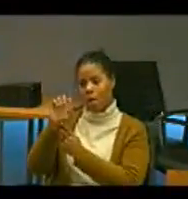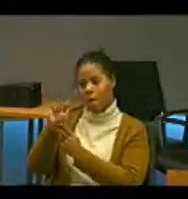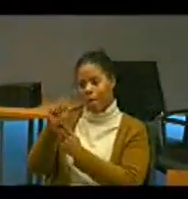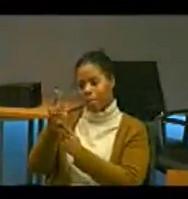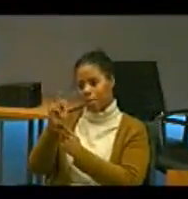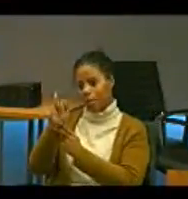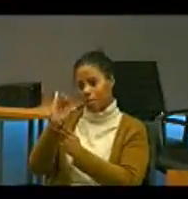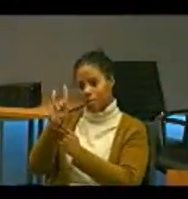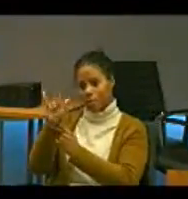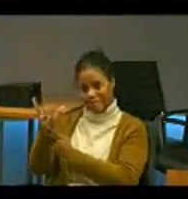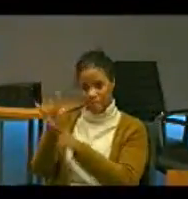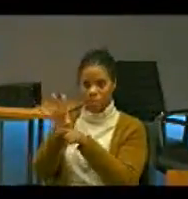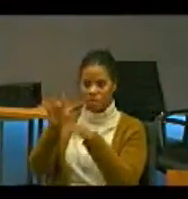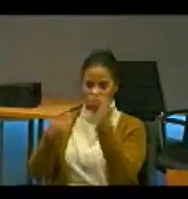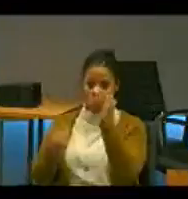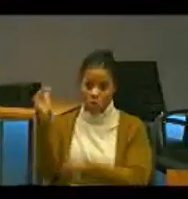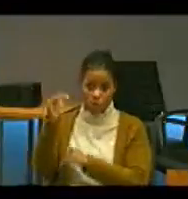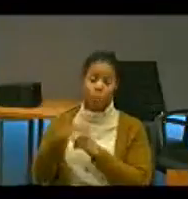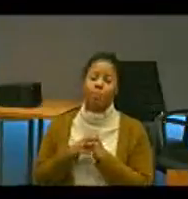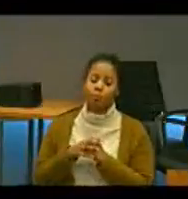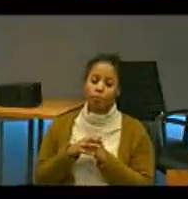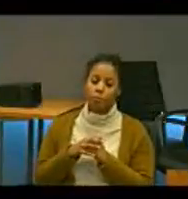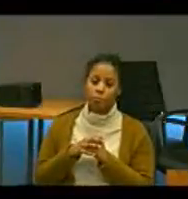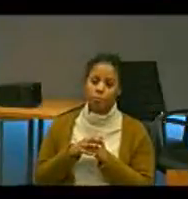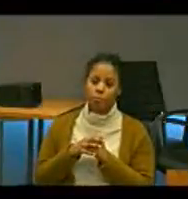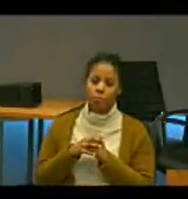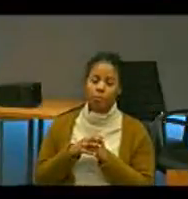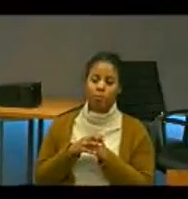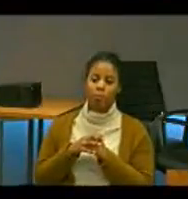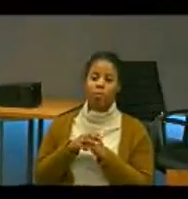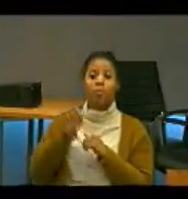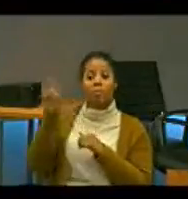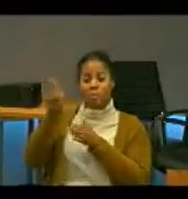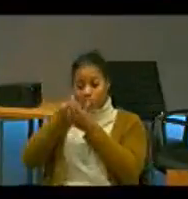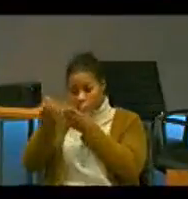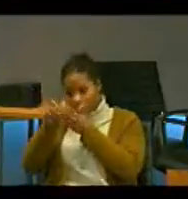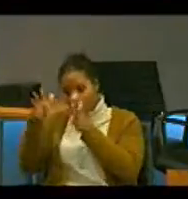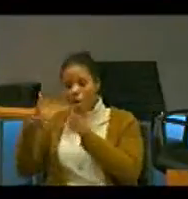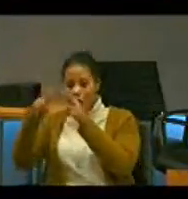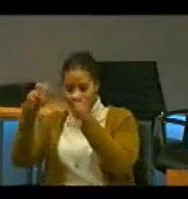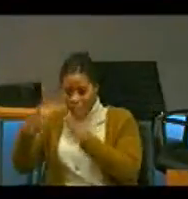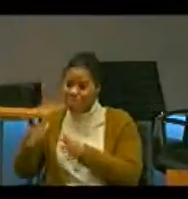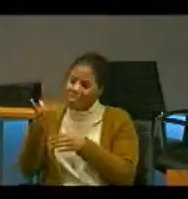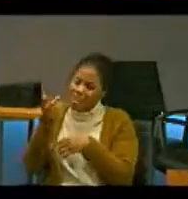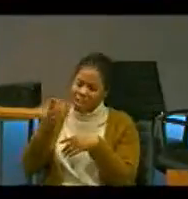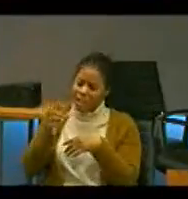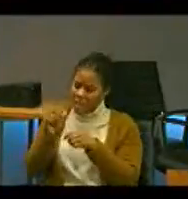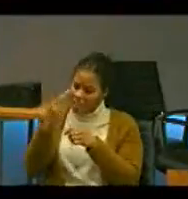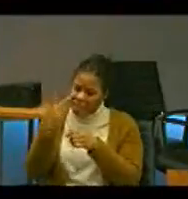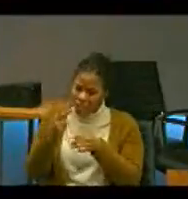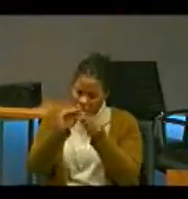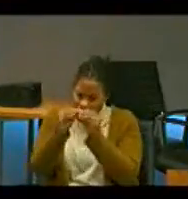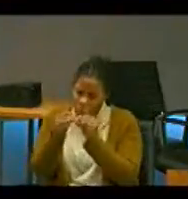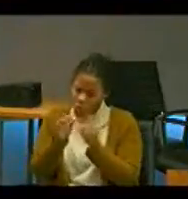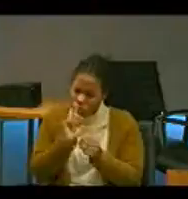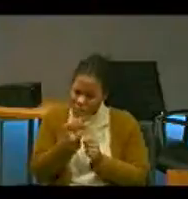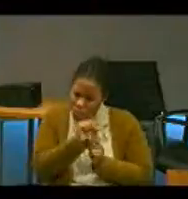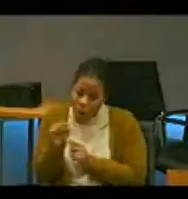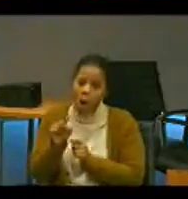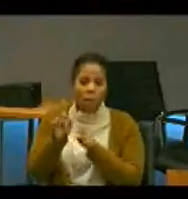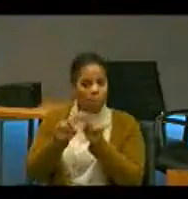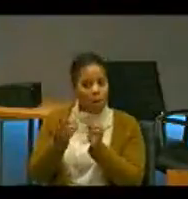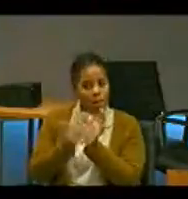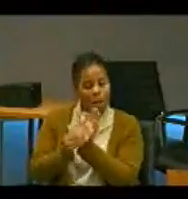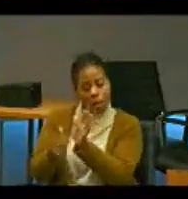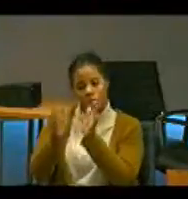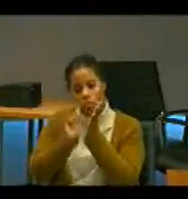identification and in discipline. While the analysts advancing this narrative are small in number, they are increasing in volume. I